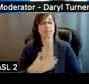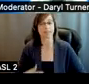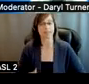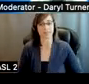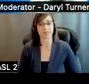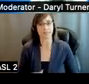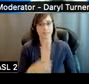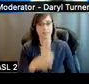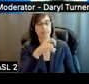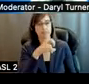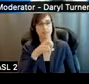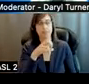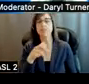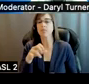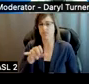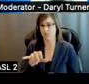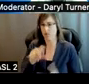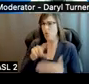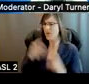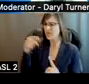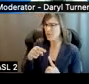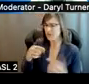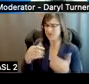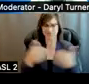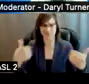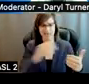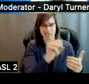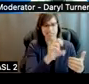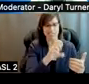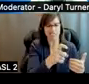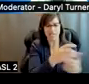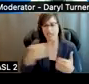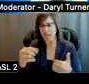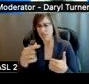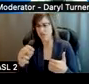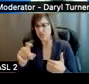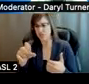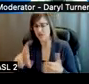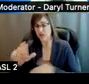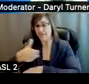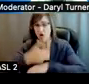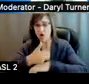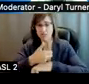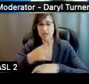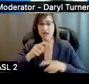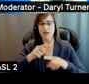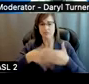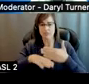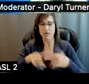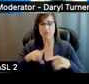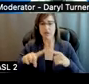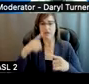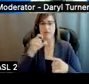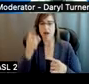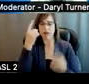Okay. Yes, what is the point of distinguishing between sex and gender at the onset, but not considering this distinction in the